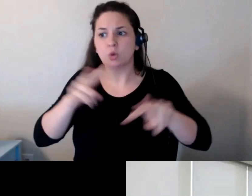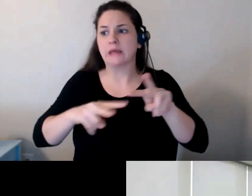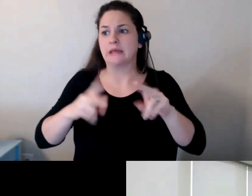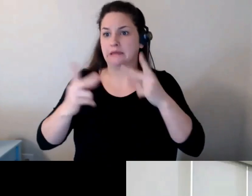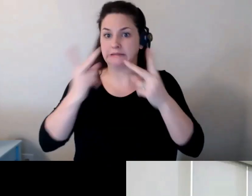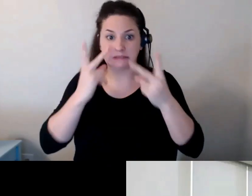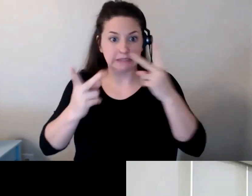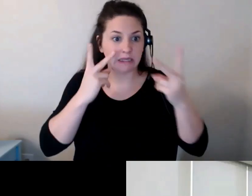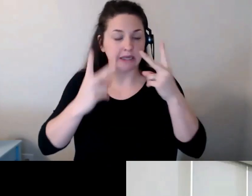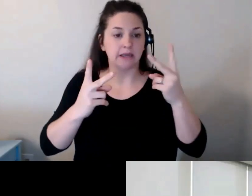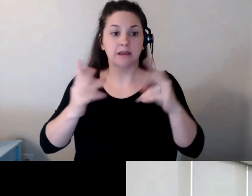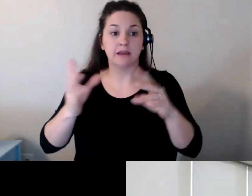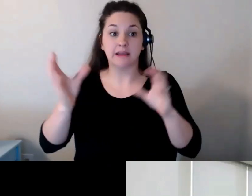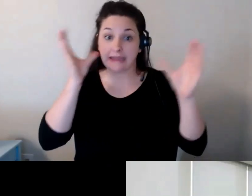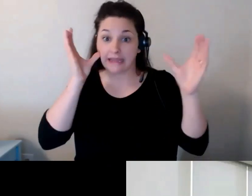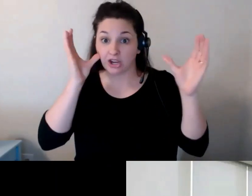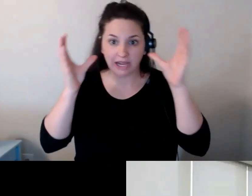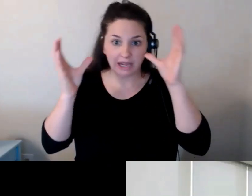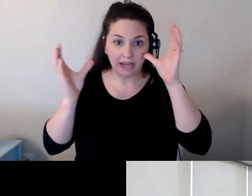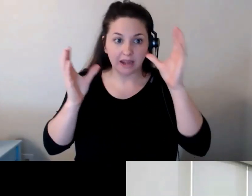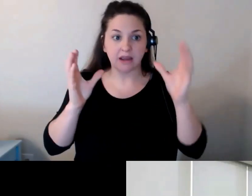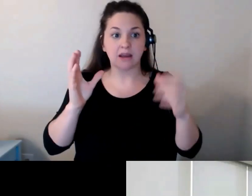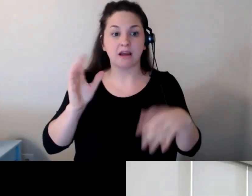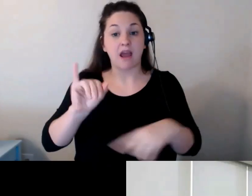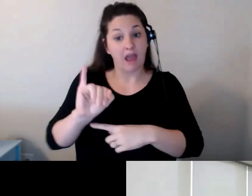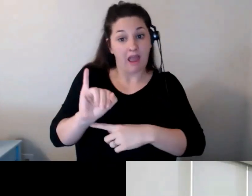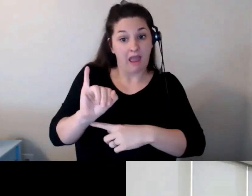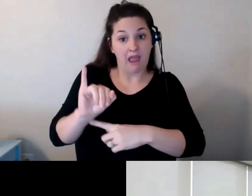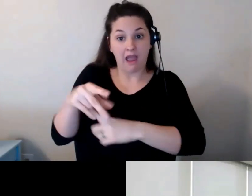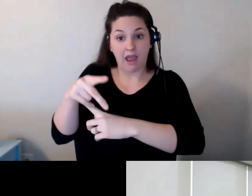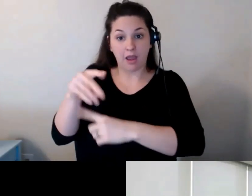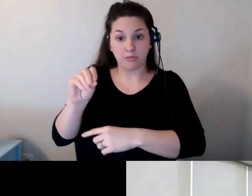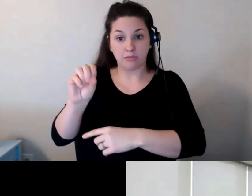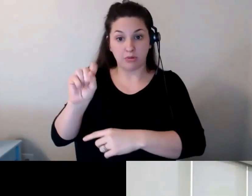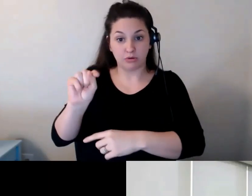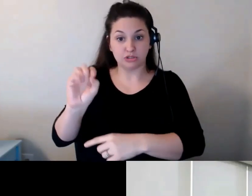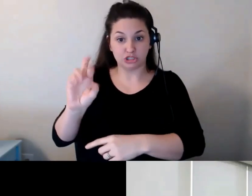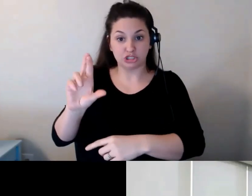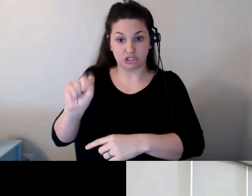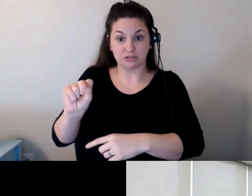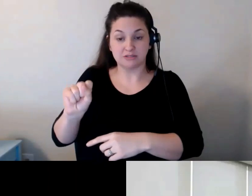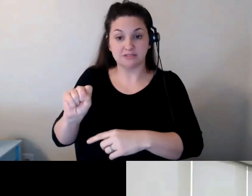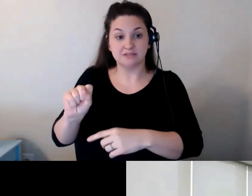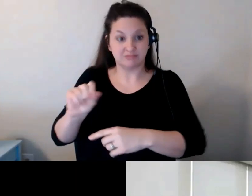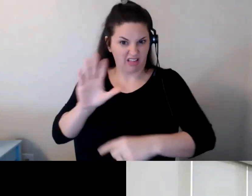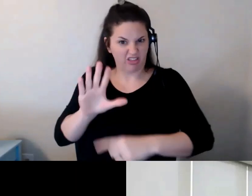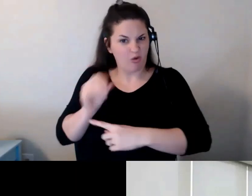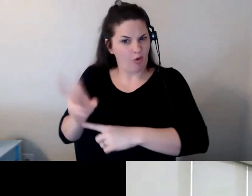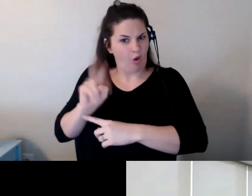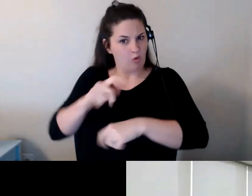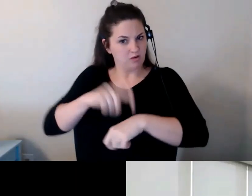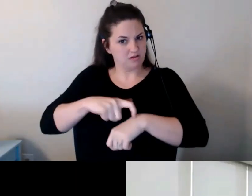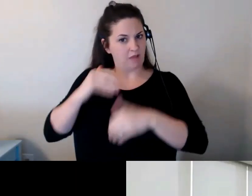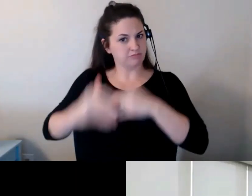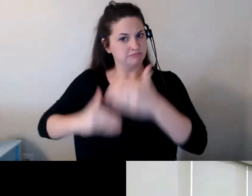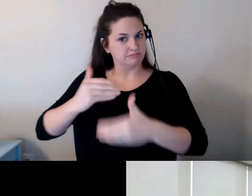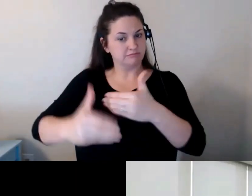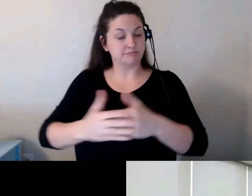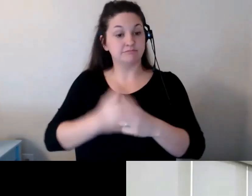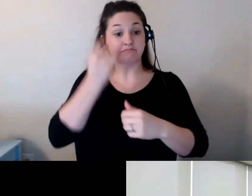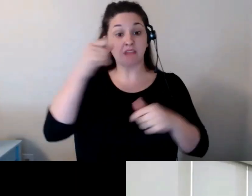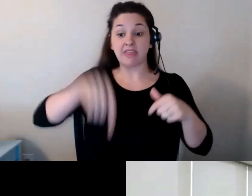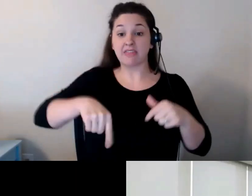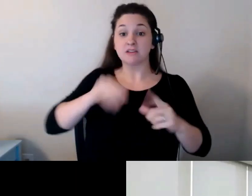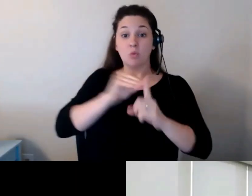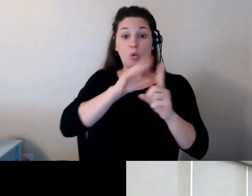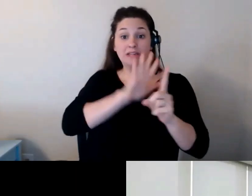hearing iPosters at their own pace. So this orientation is very much focused on